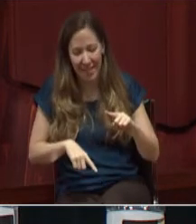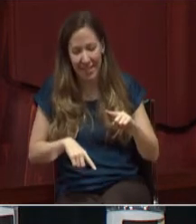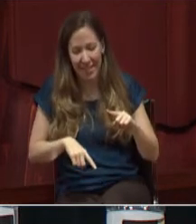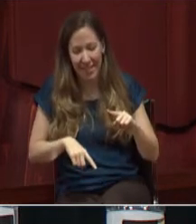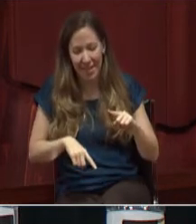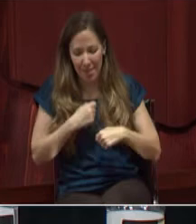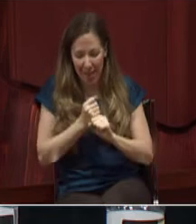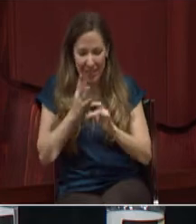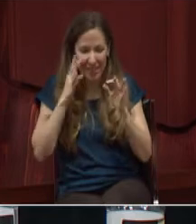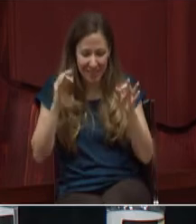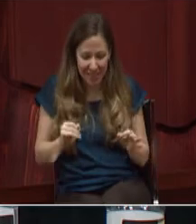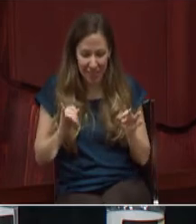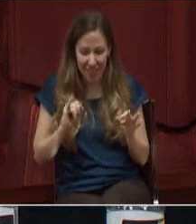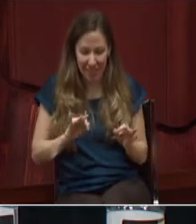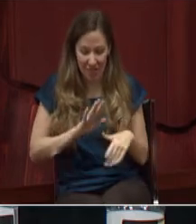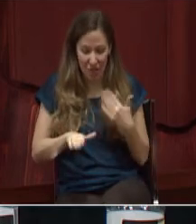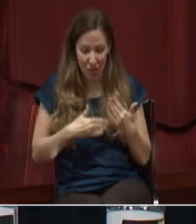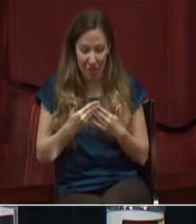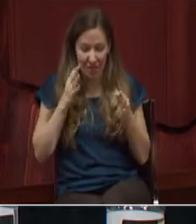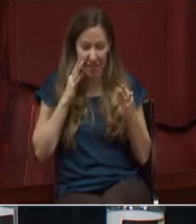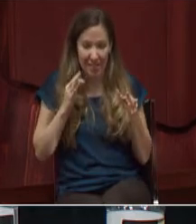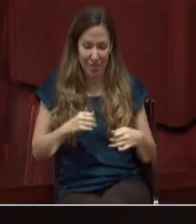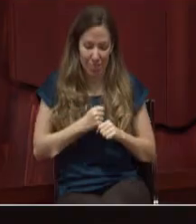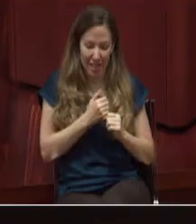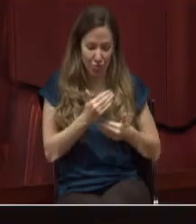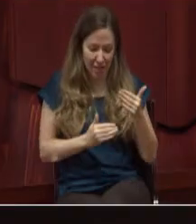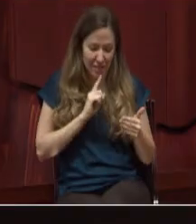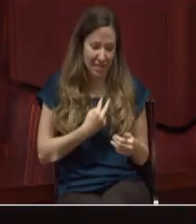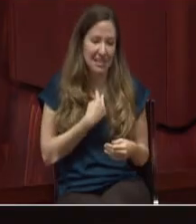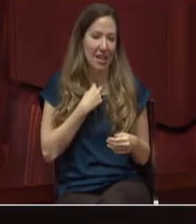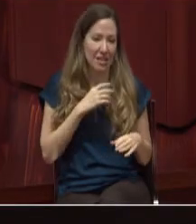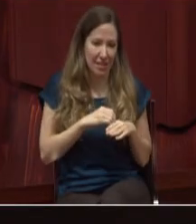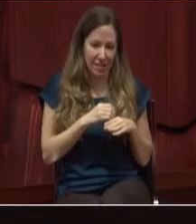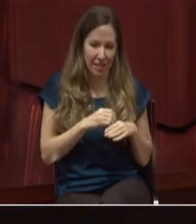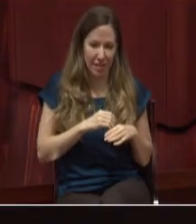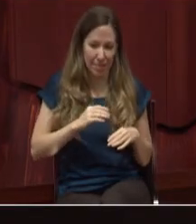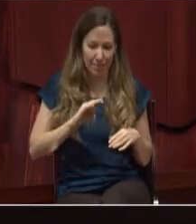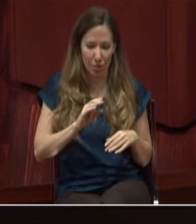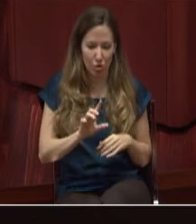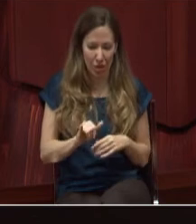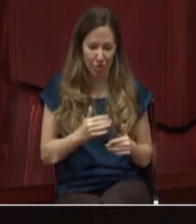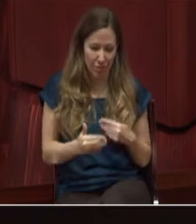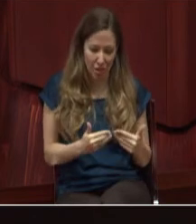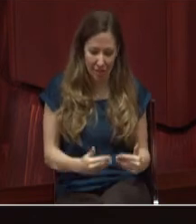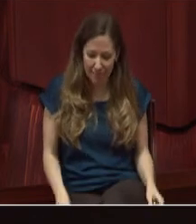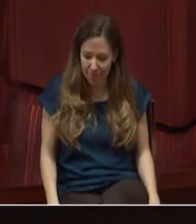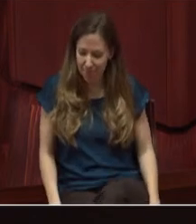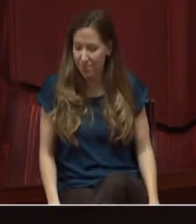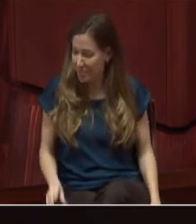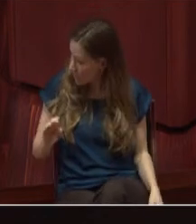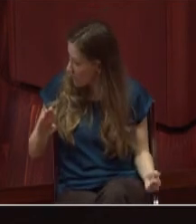are dispatched to the bureaucracy. But do you want to finish? Because then when you became National Security Advisor, you were one